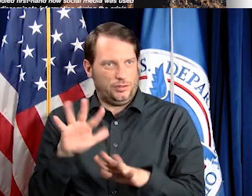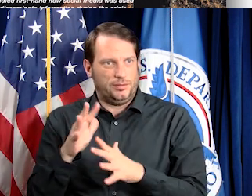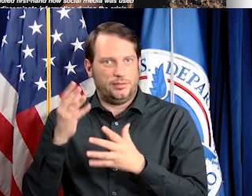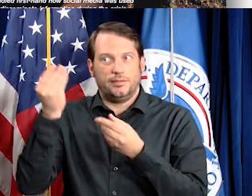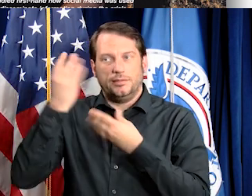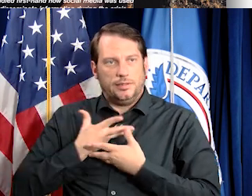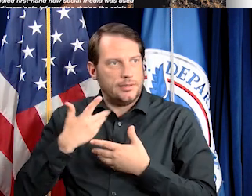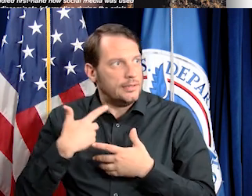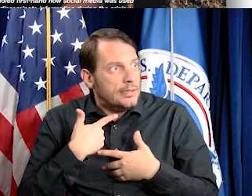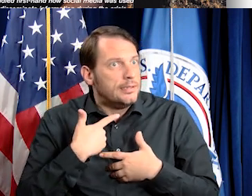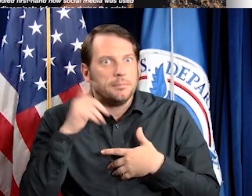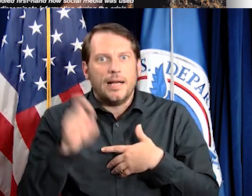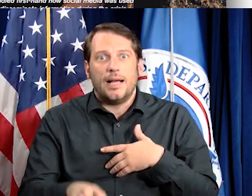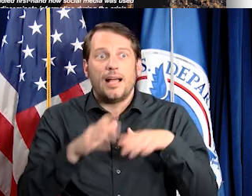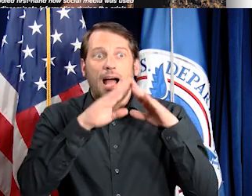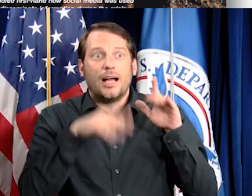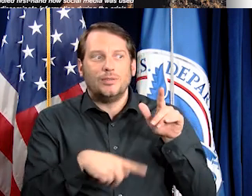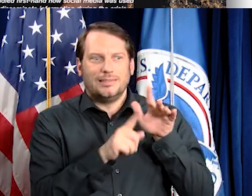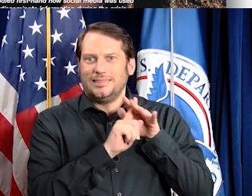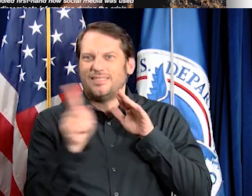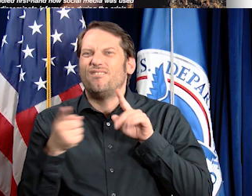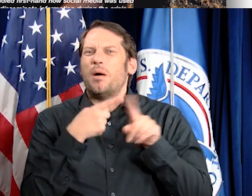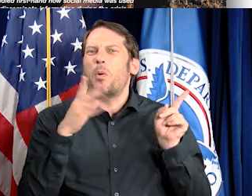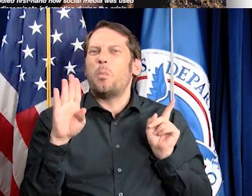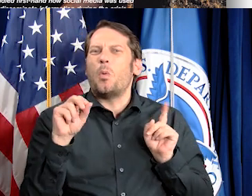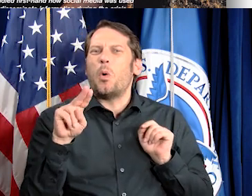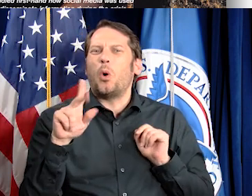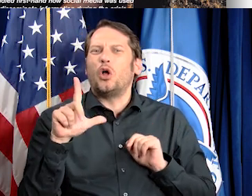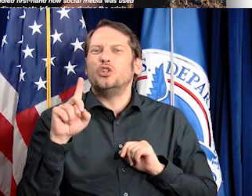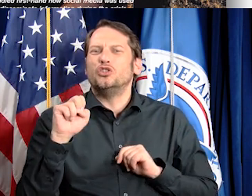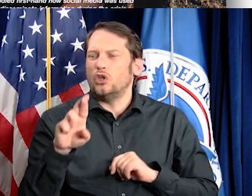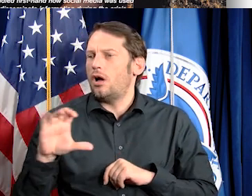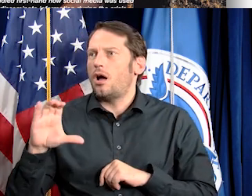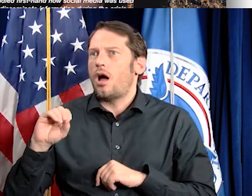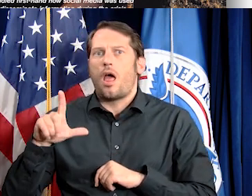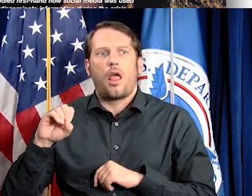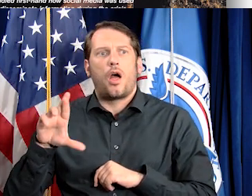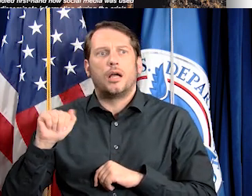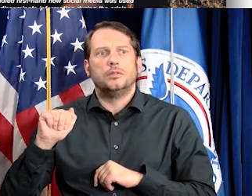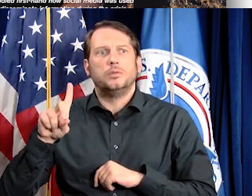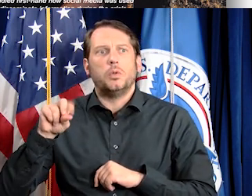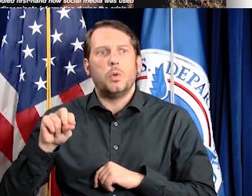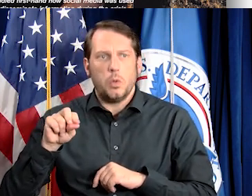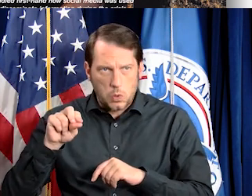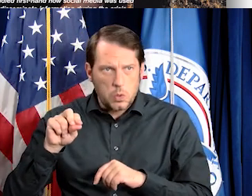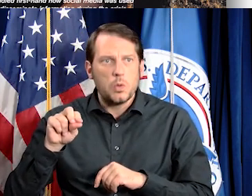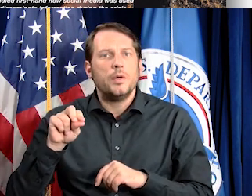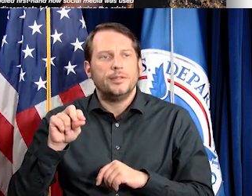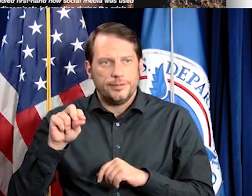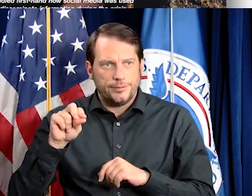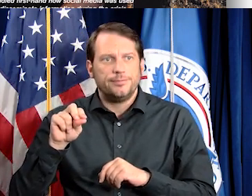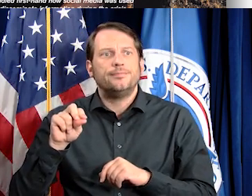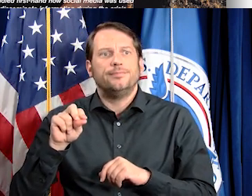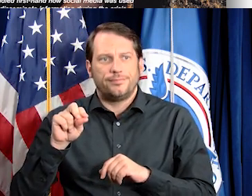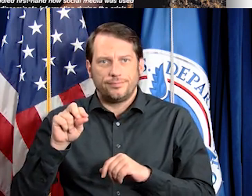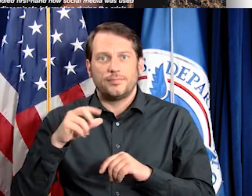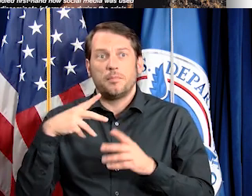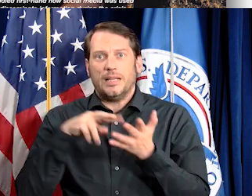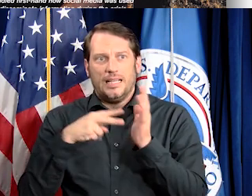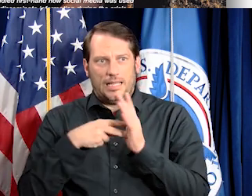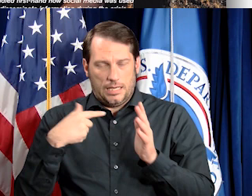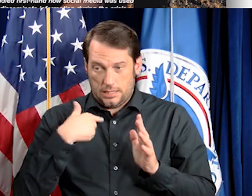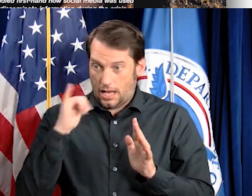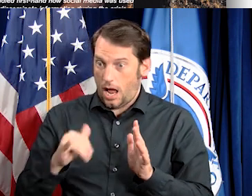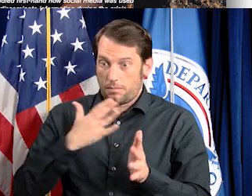the old stage fire, and in some ways I was, I guess, redefining the graduate experience. It